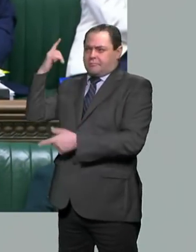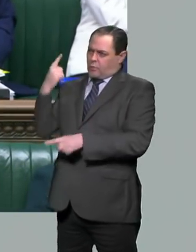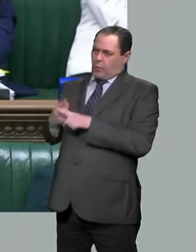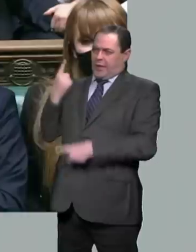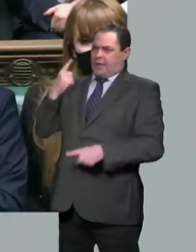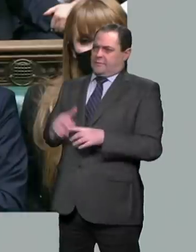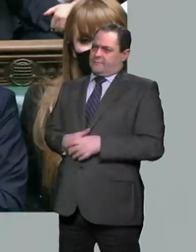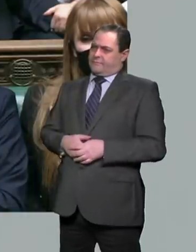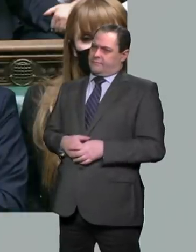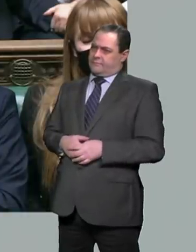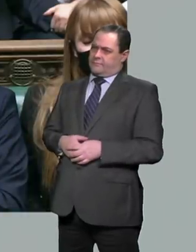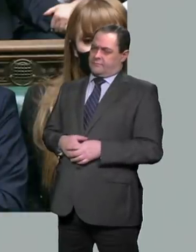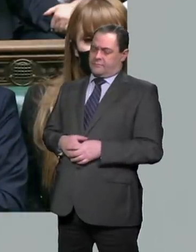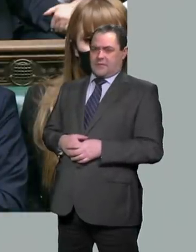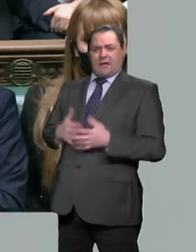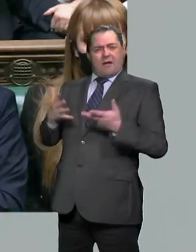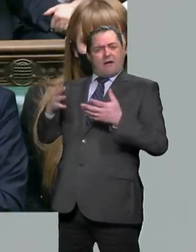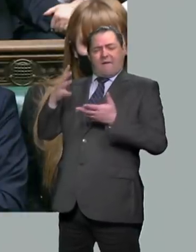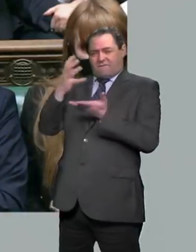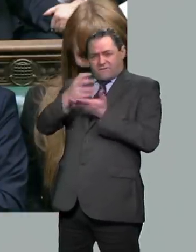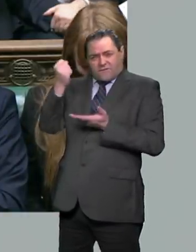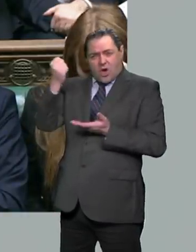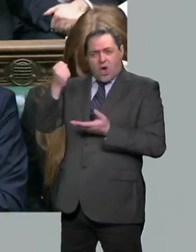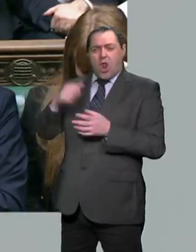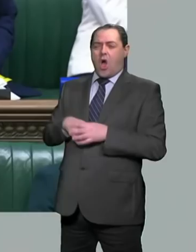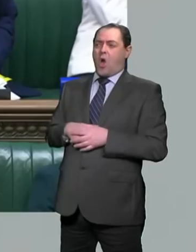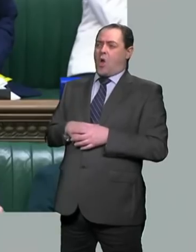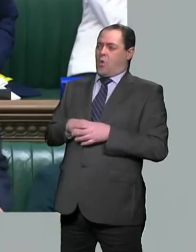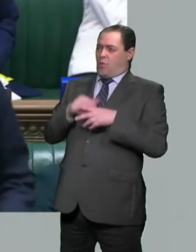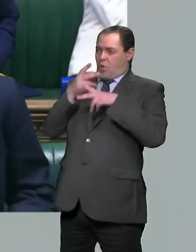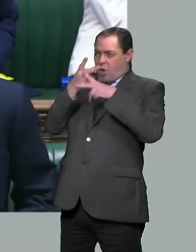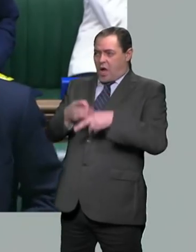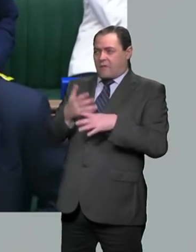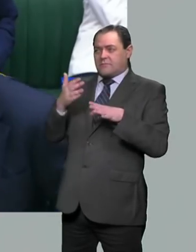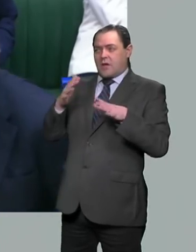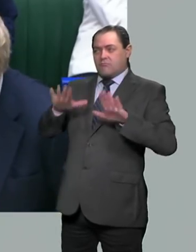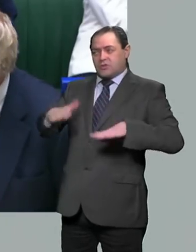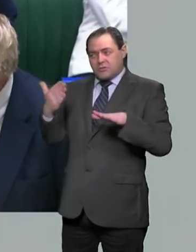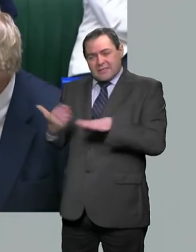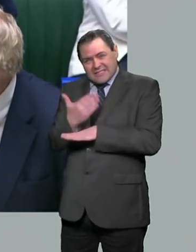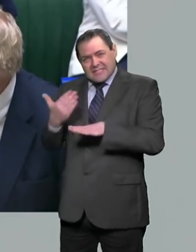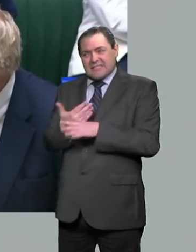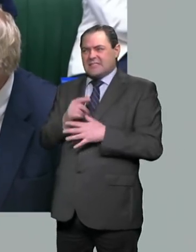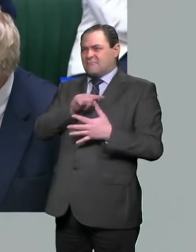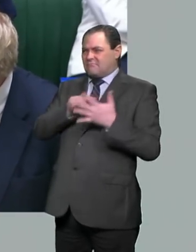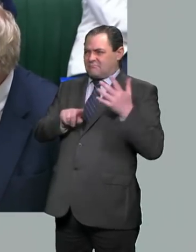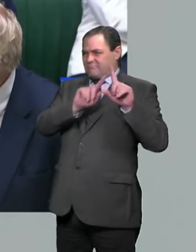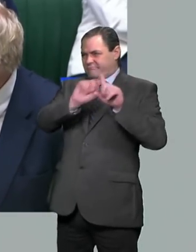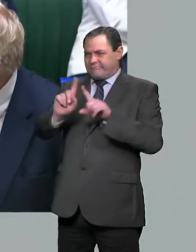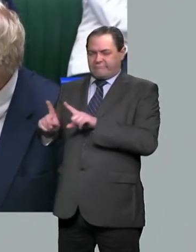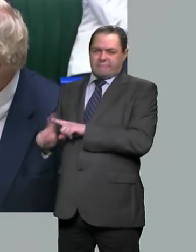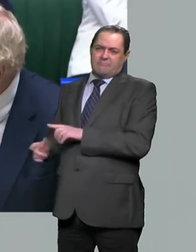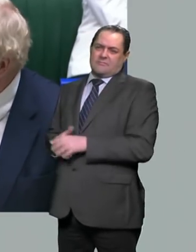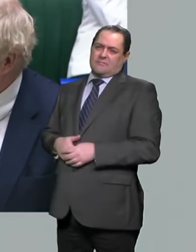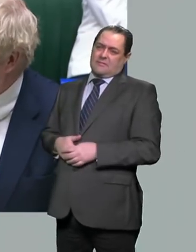Mr. Speaker, in furloughing and looking after the entirety of British business and society in the way that we did, Mr. Speaker. And once